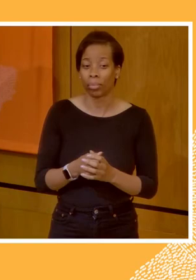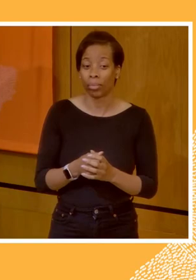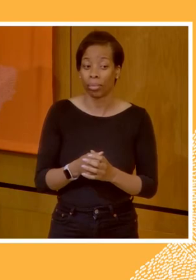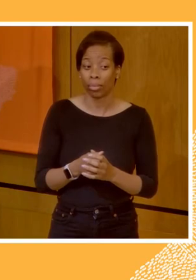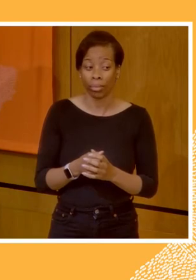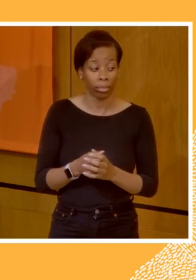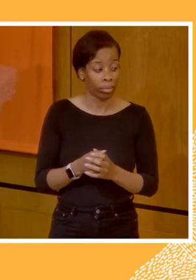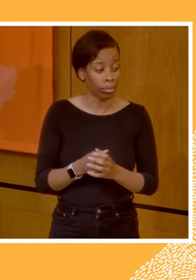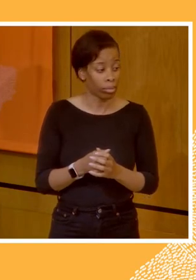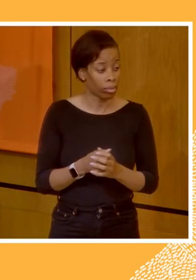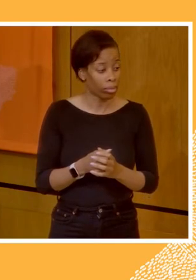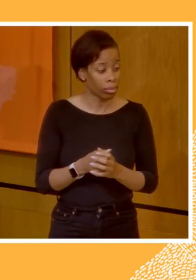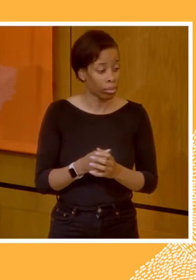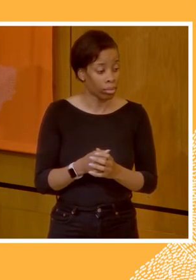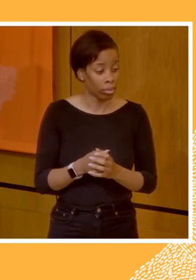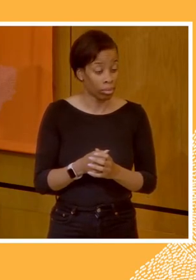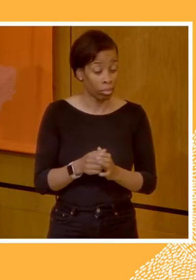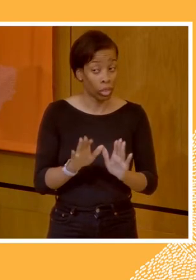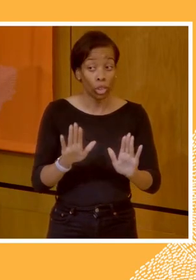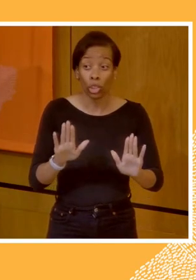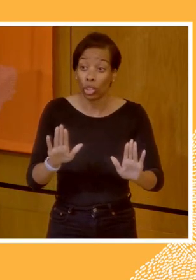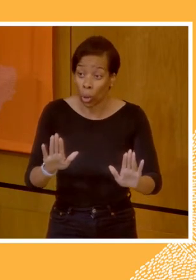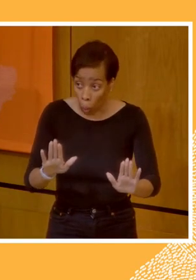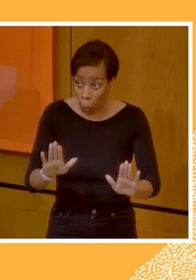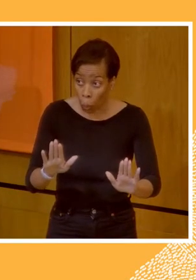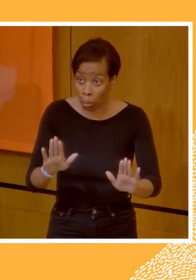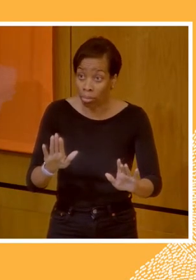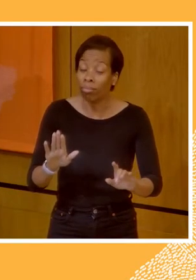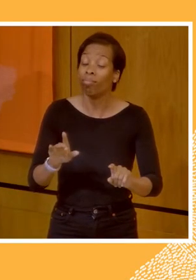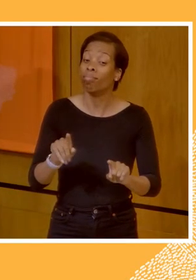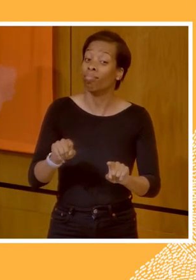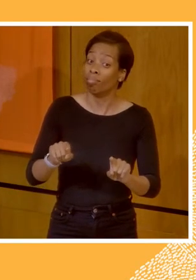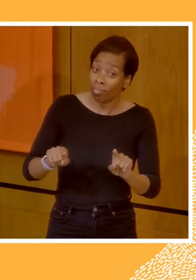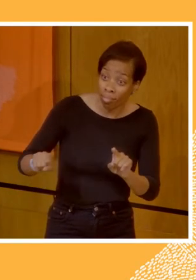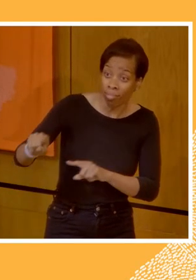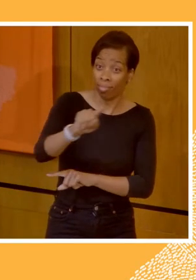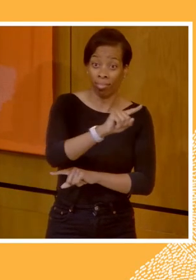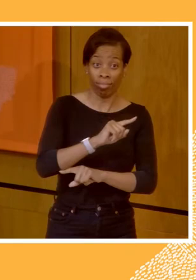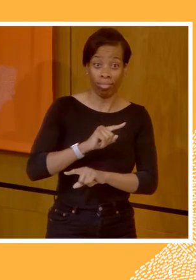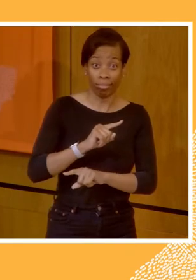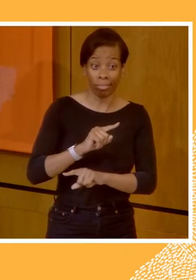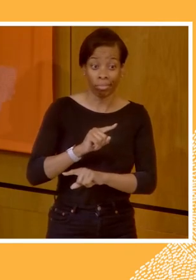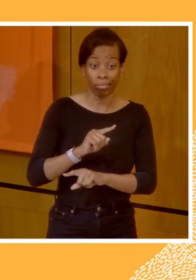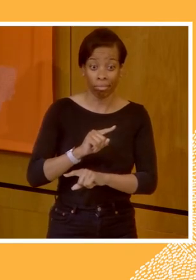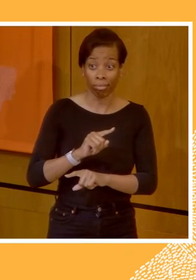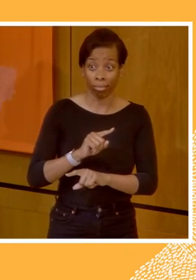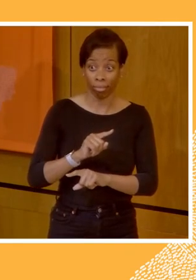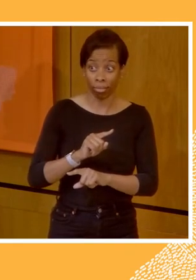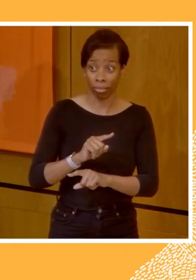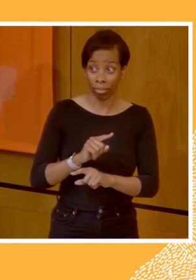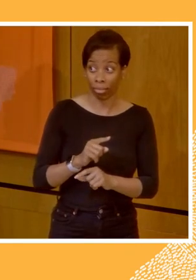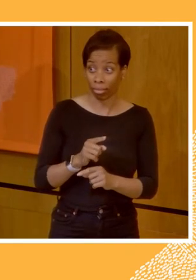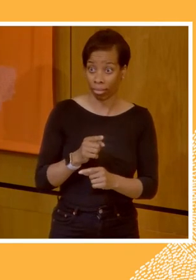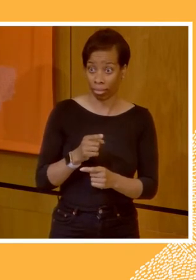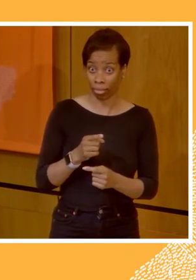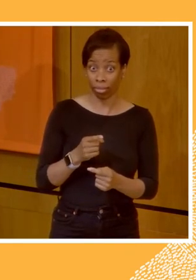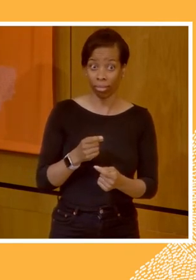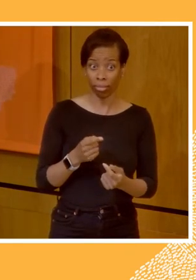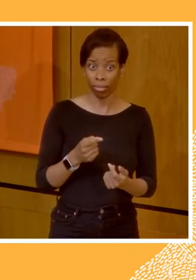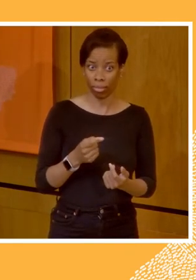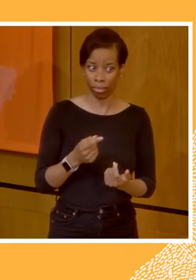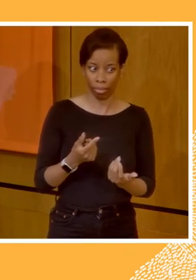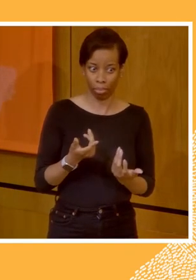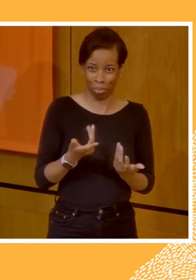really well into what I'm going to segue now. So similar to how Ben anchored us in an exercise on